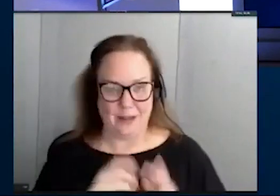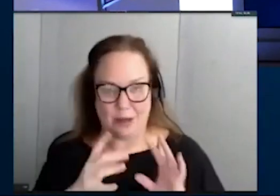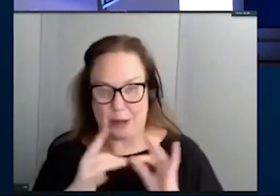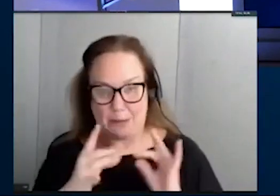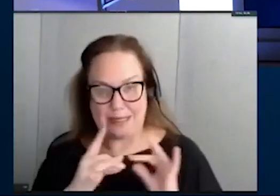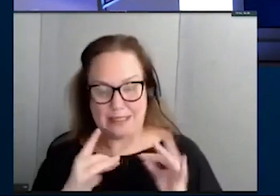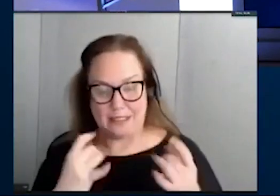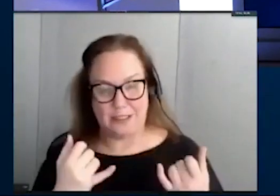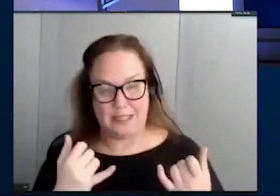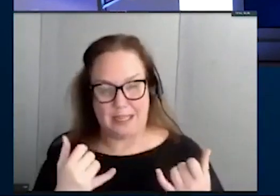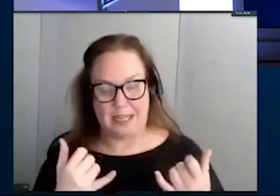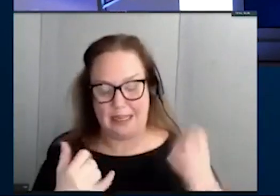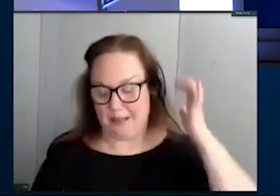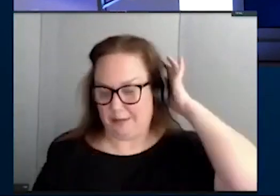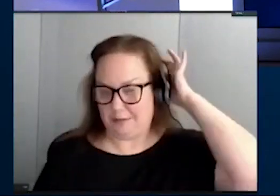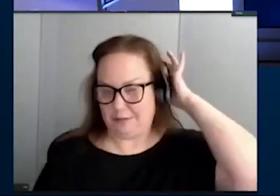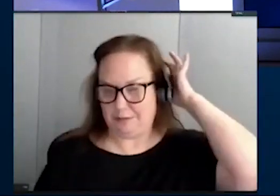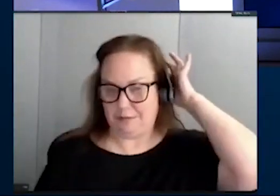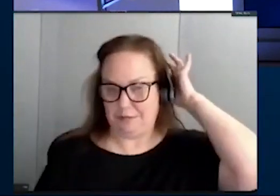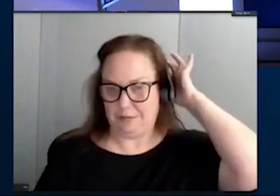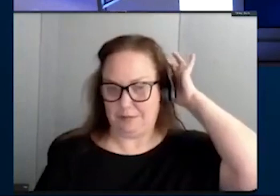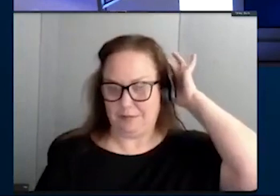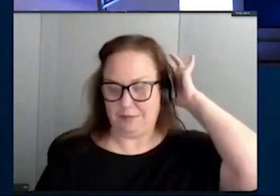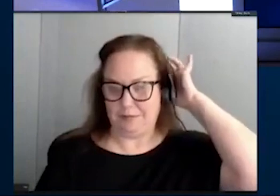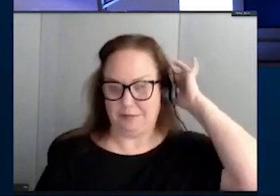out in the community? What's your final thought?